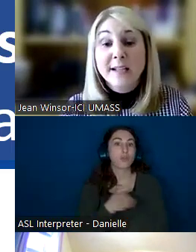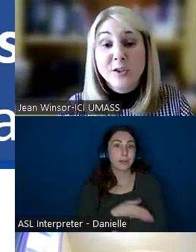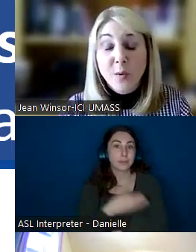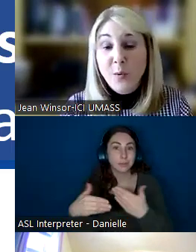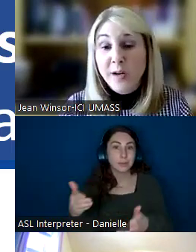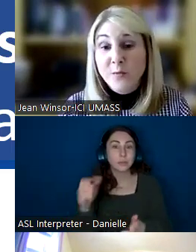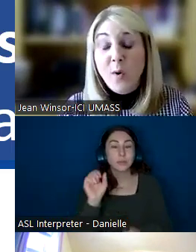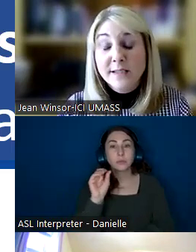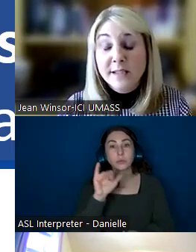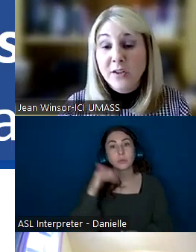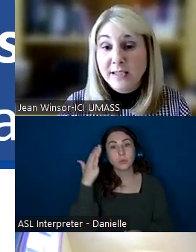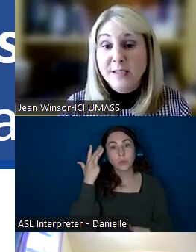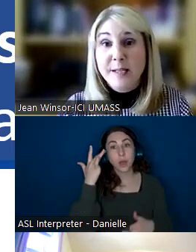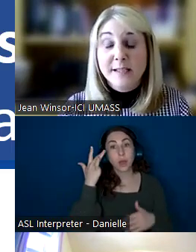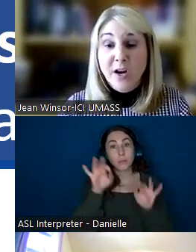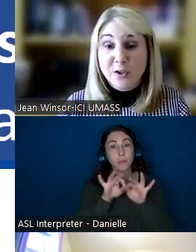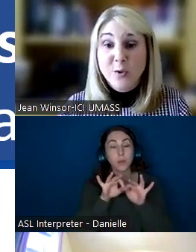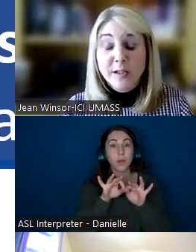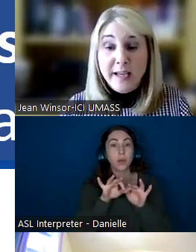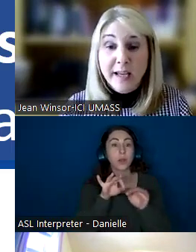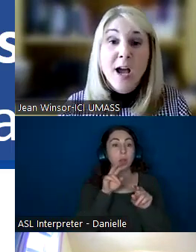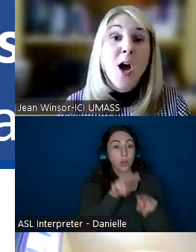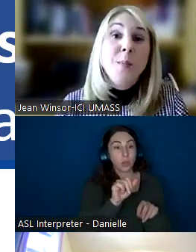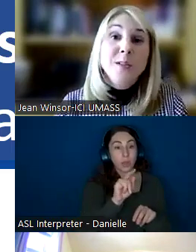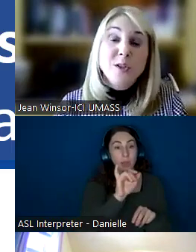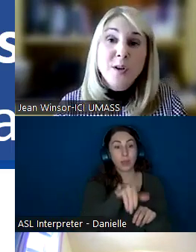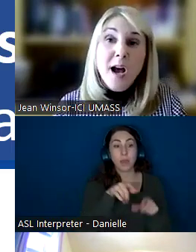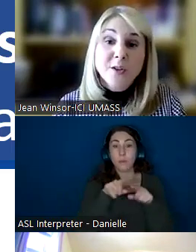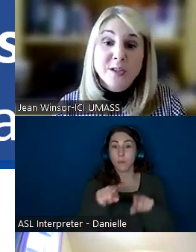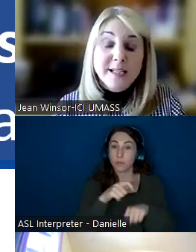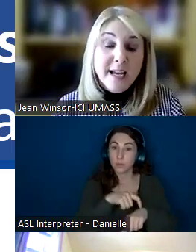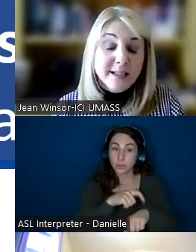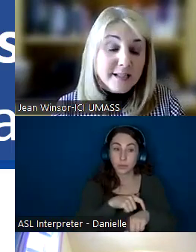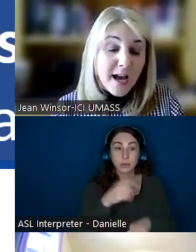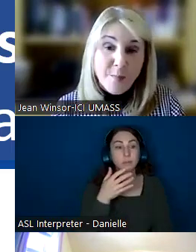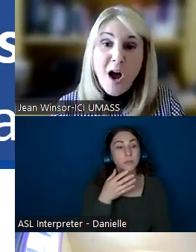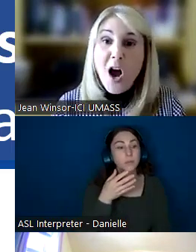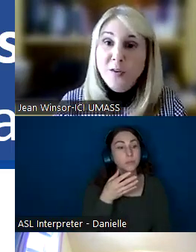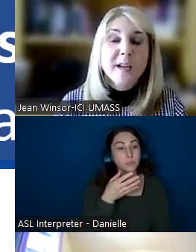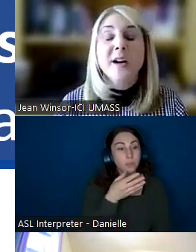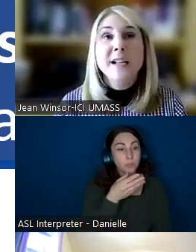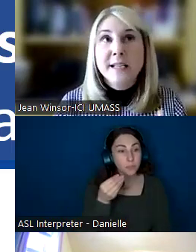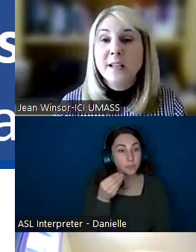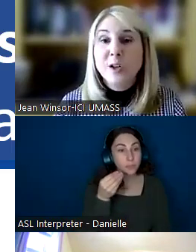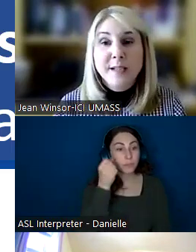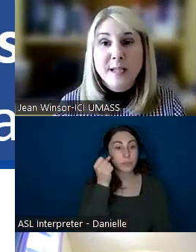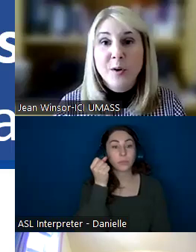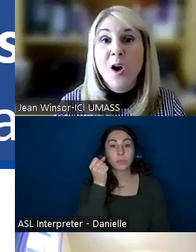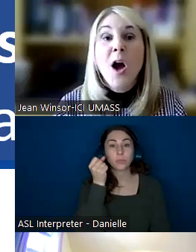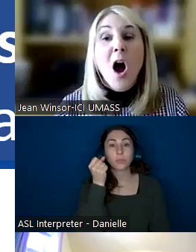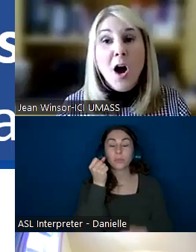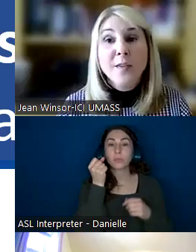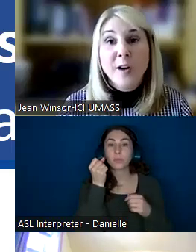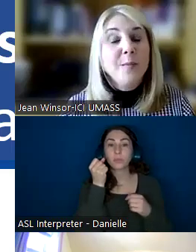why it's so important, one, to look at these pieces longitudinally, but two, to understand, are there, and dig a little bit